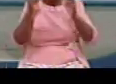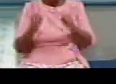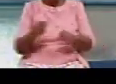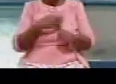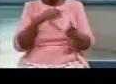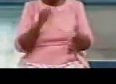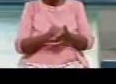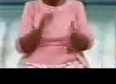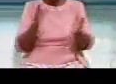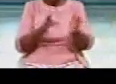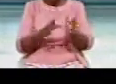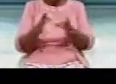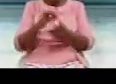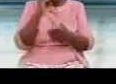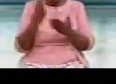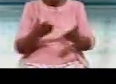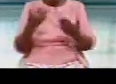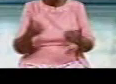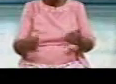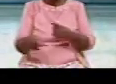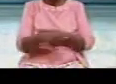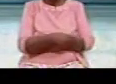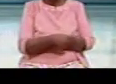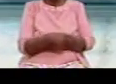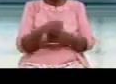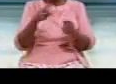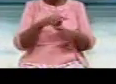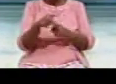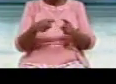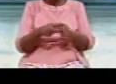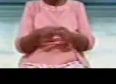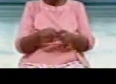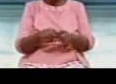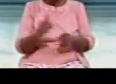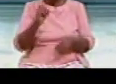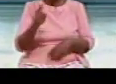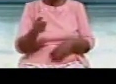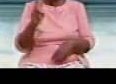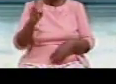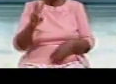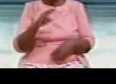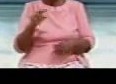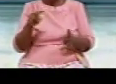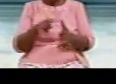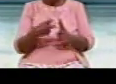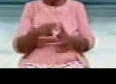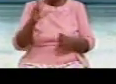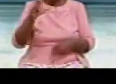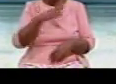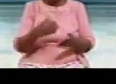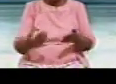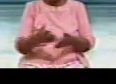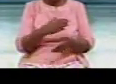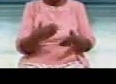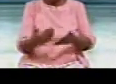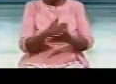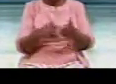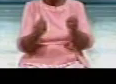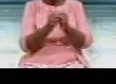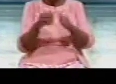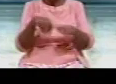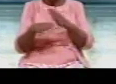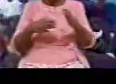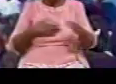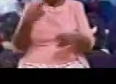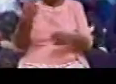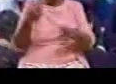is here today. Where two or three are gathered in my name, there I'll be in the midst of them. I didn't